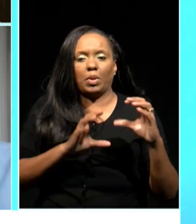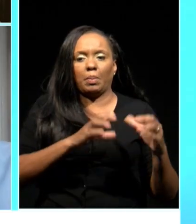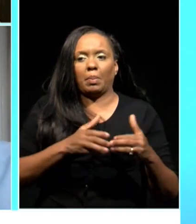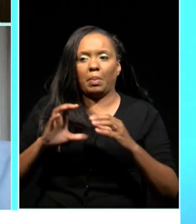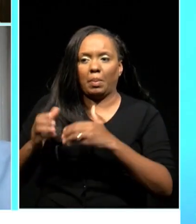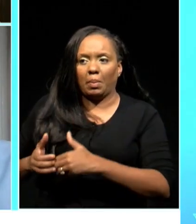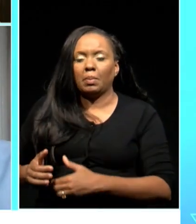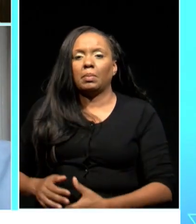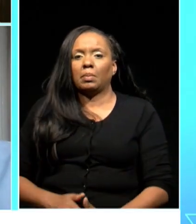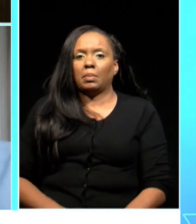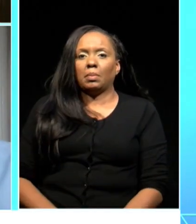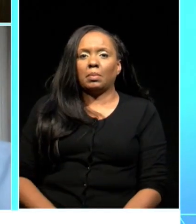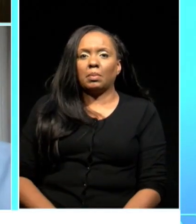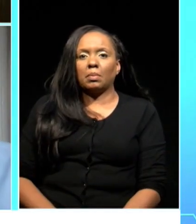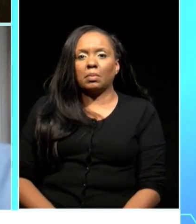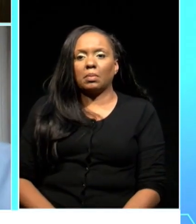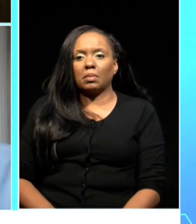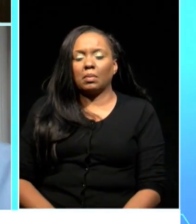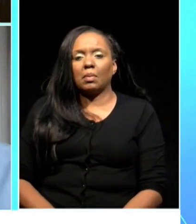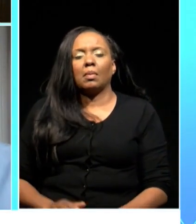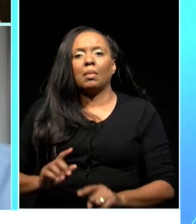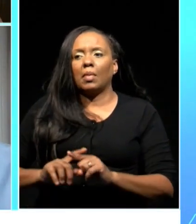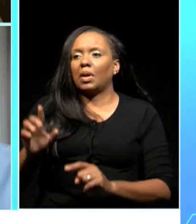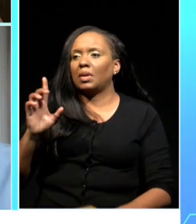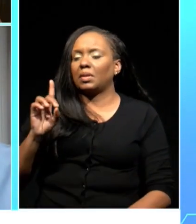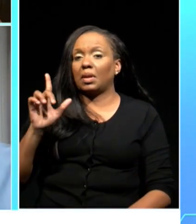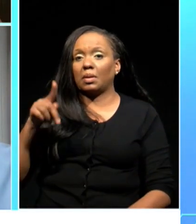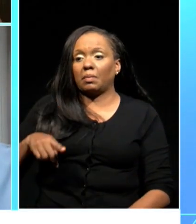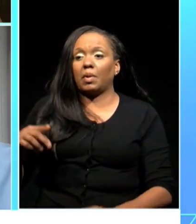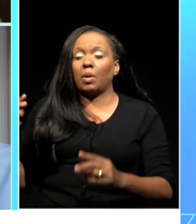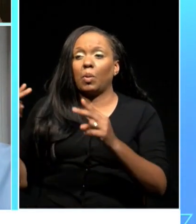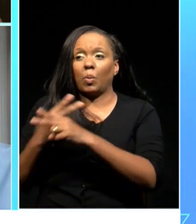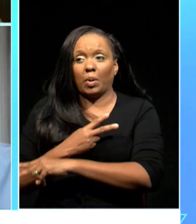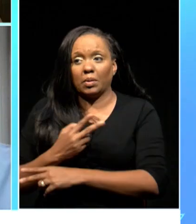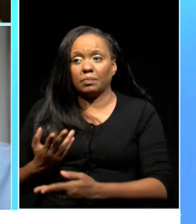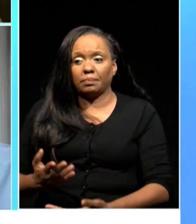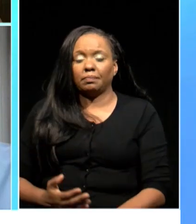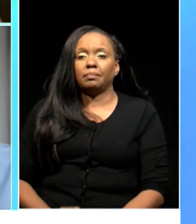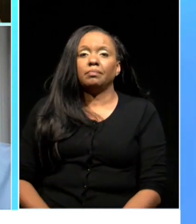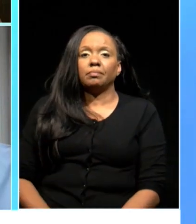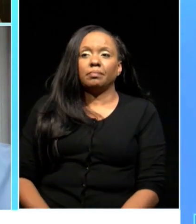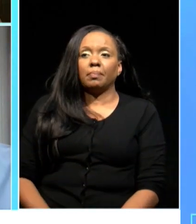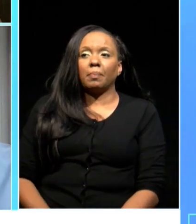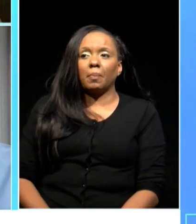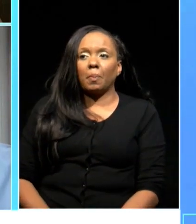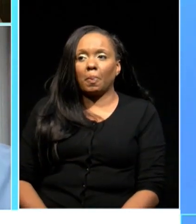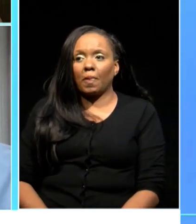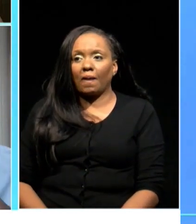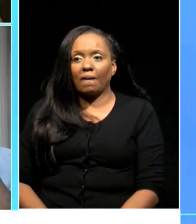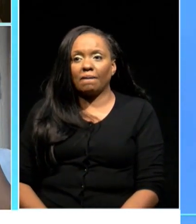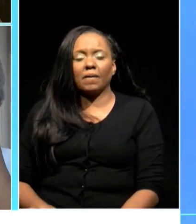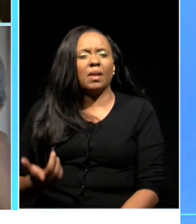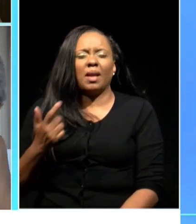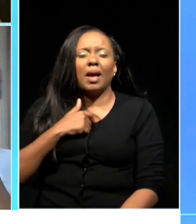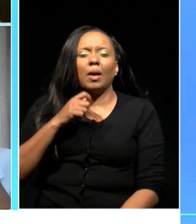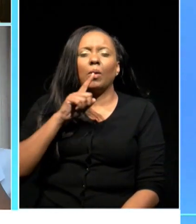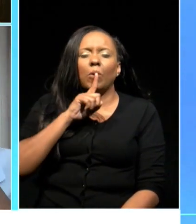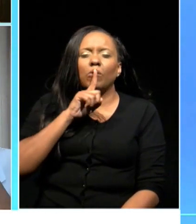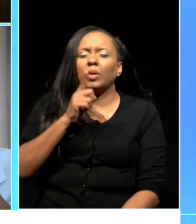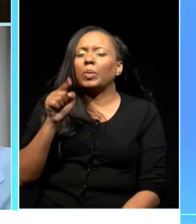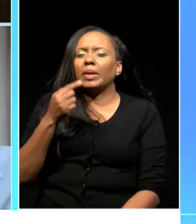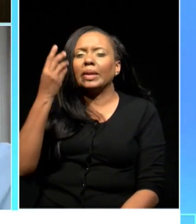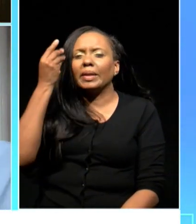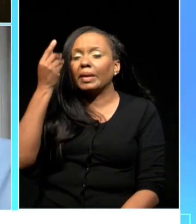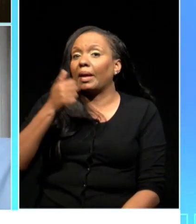Democratic Labour Party, I think, suffered from that a little more than the Barbados. And I'm speculating. One of the things we have to do right now is speculate, because